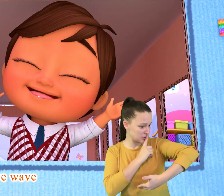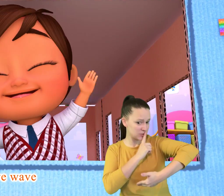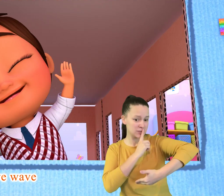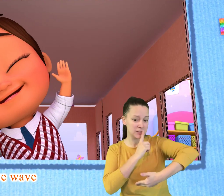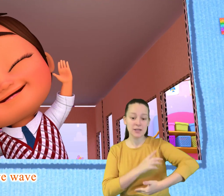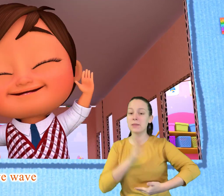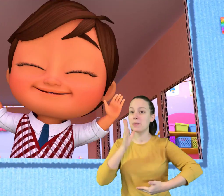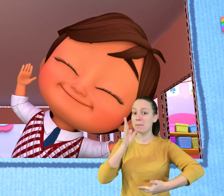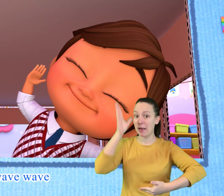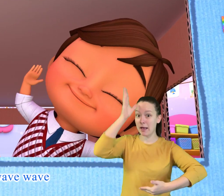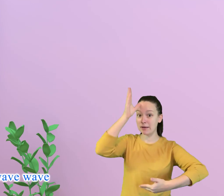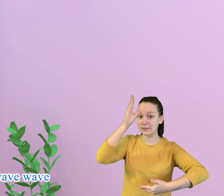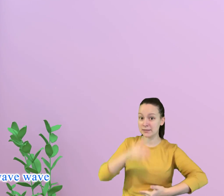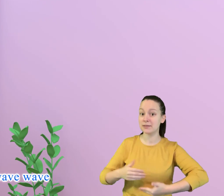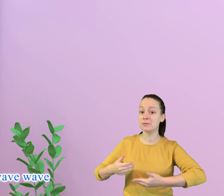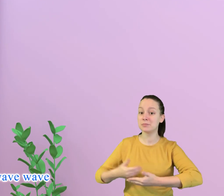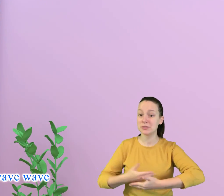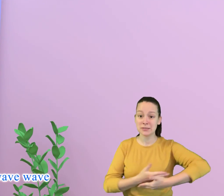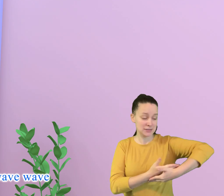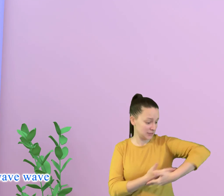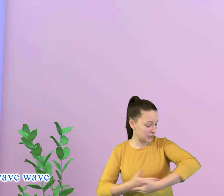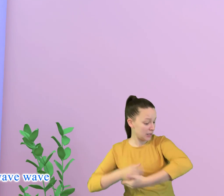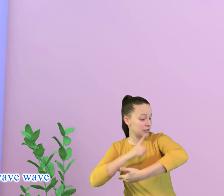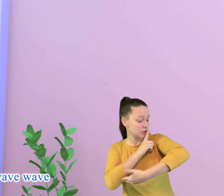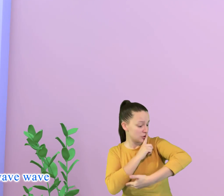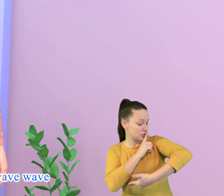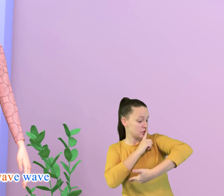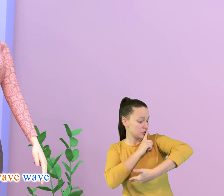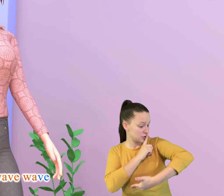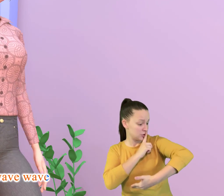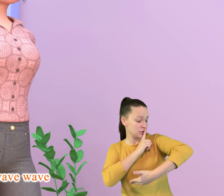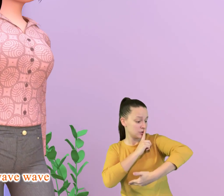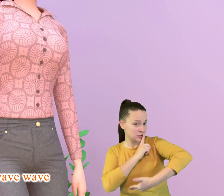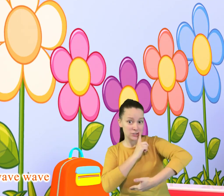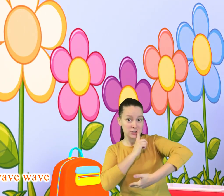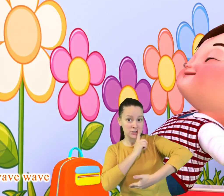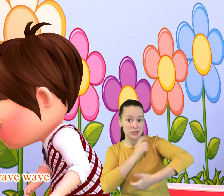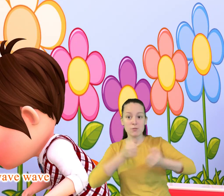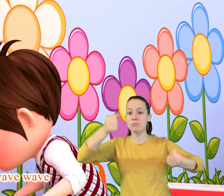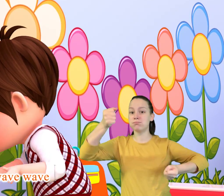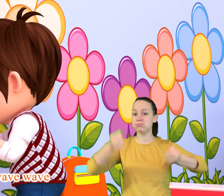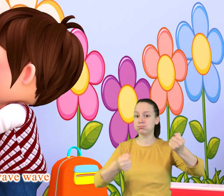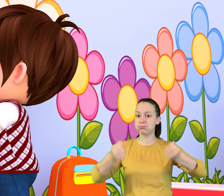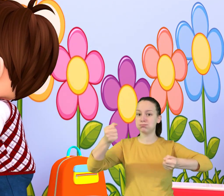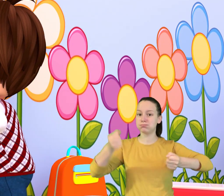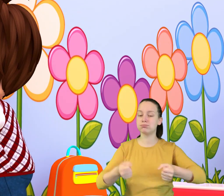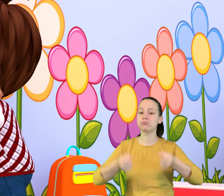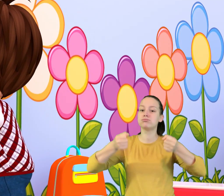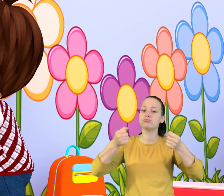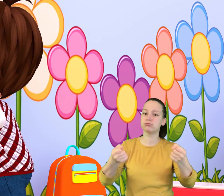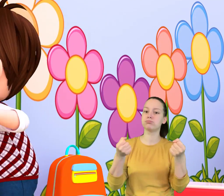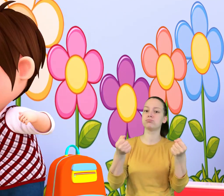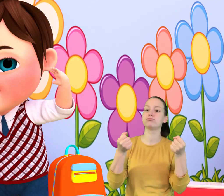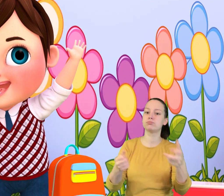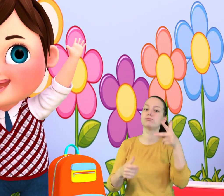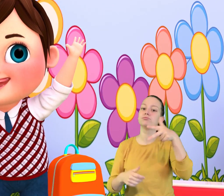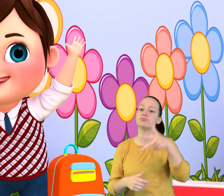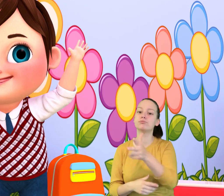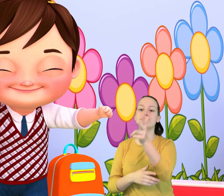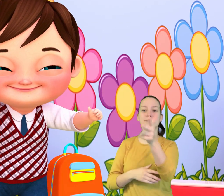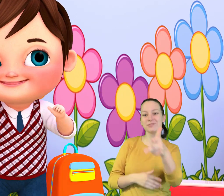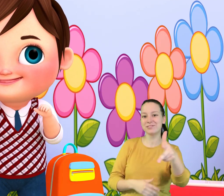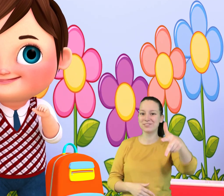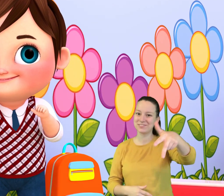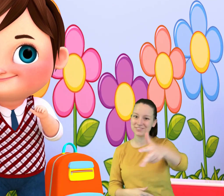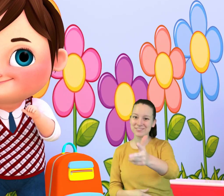wave wave wave the people on the bus go wave wave wave all